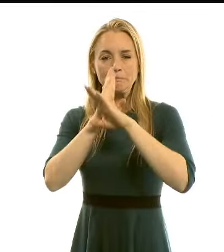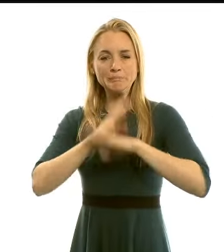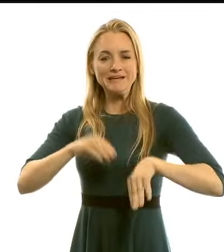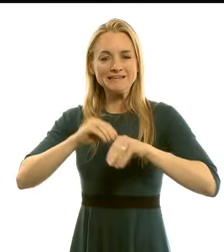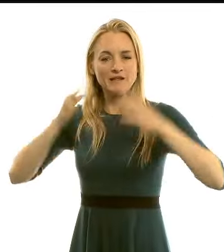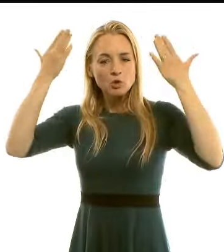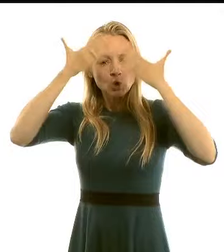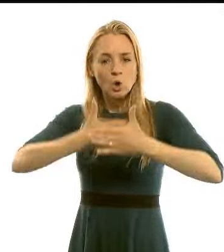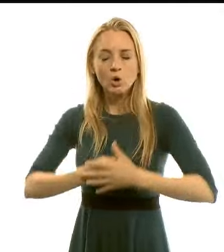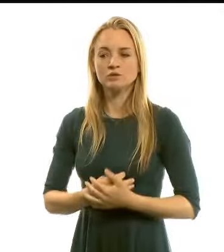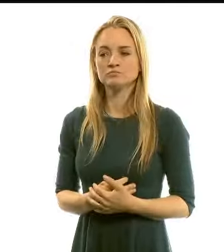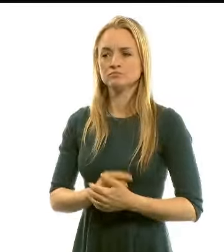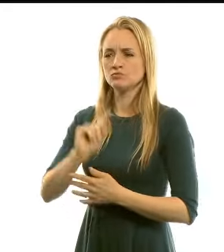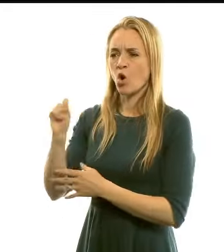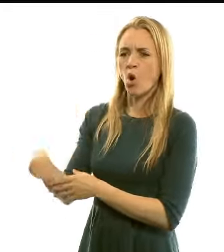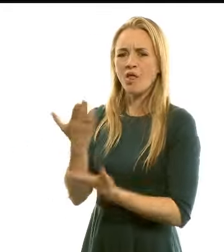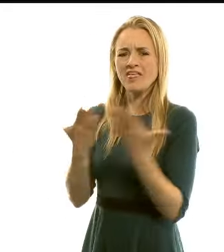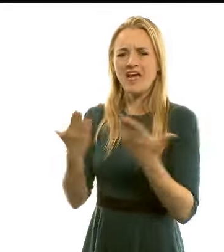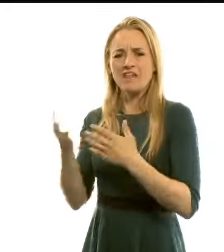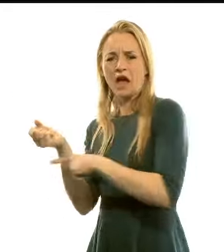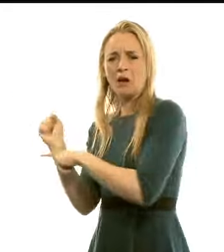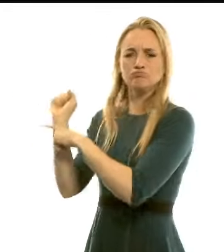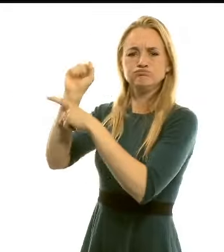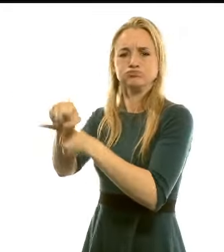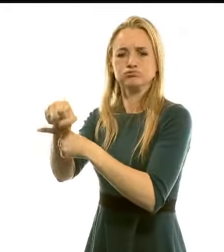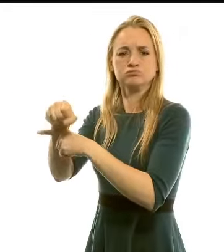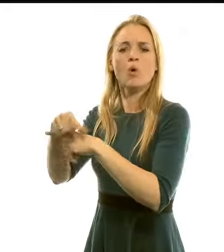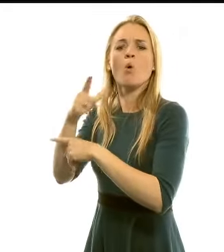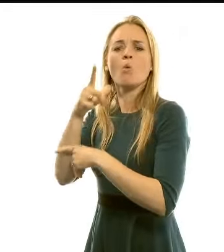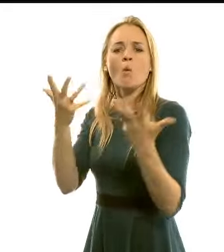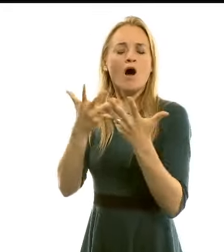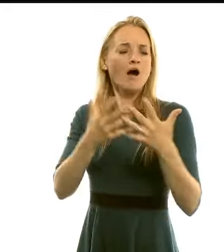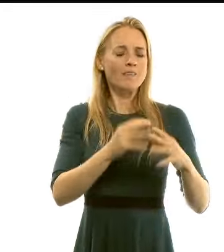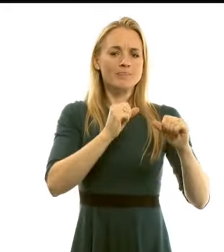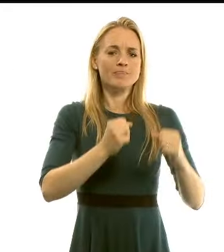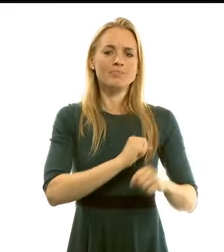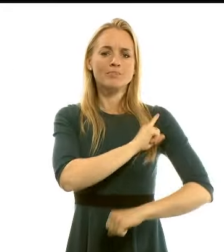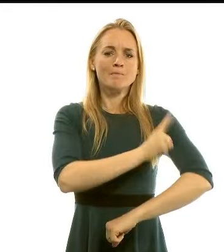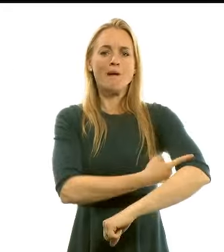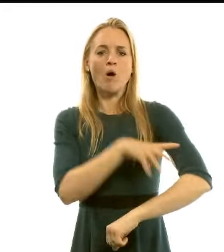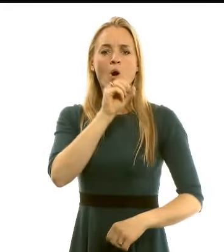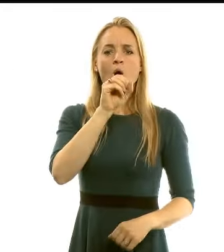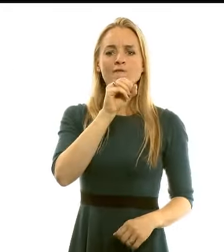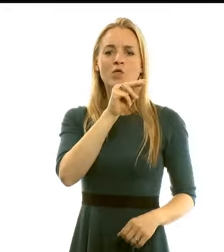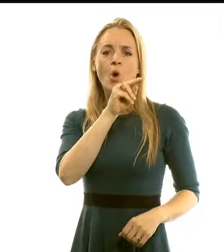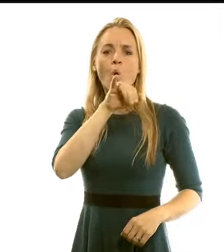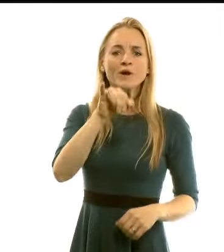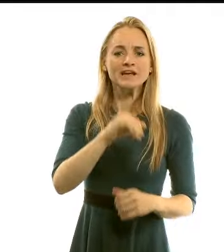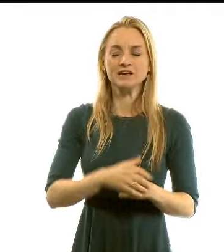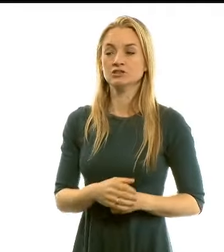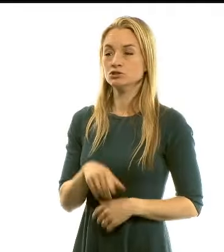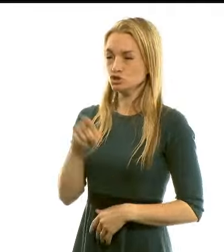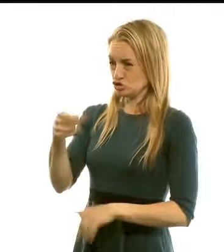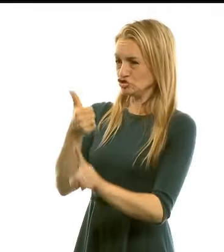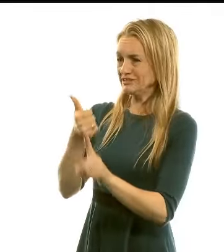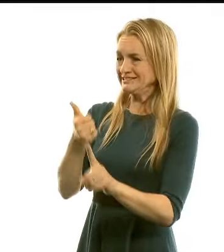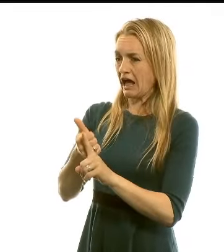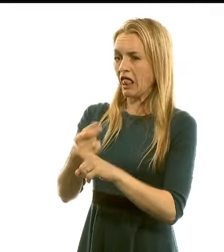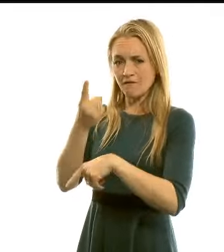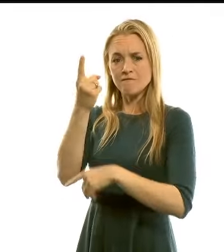can destroy the Overlord is the power of the Oni. You are part Oni too. You must embrace your Oni